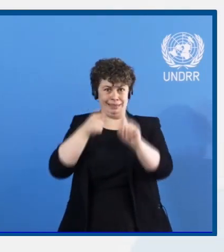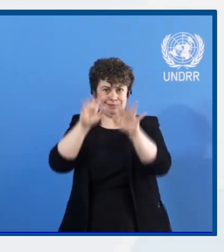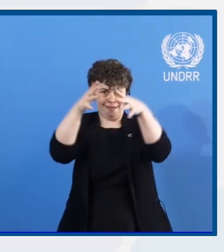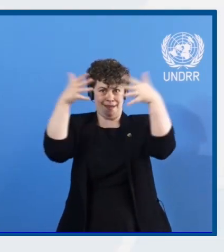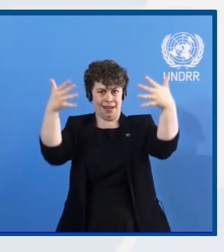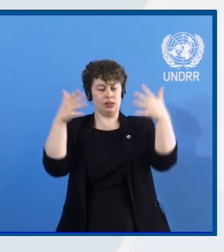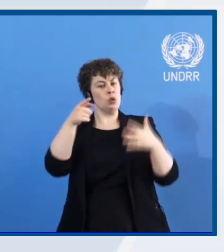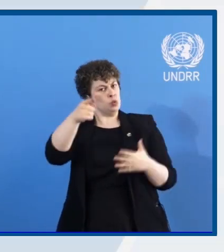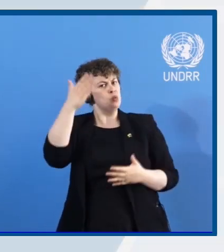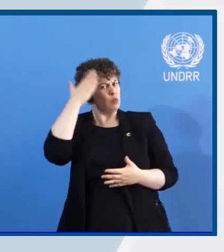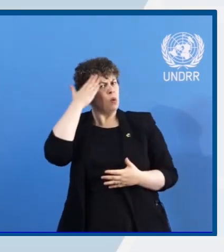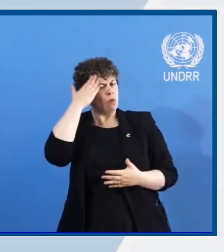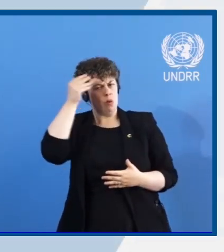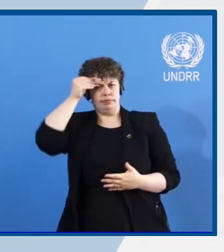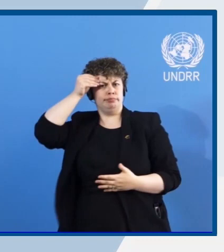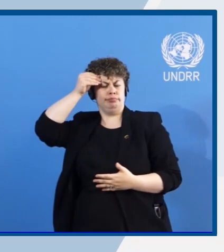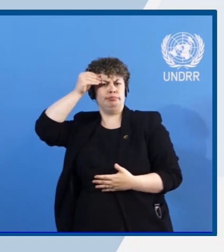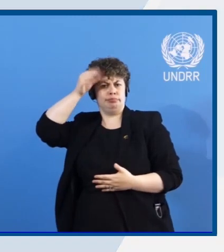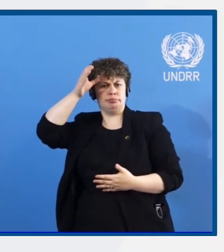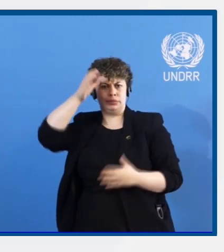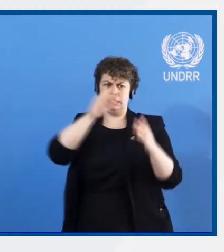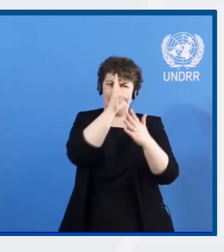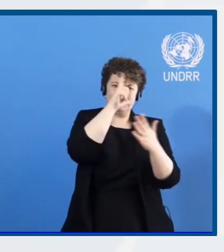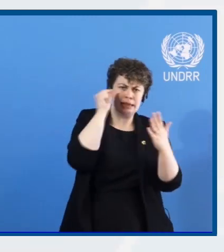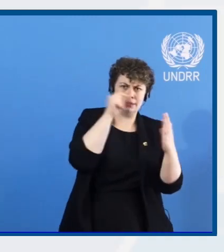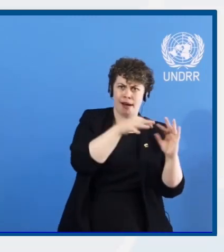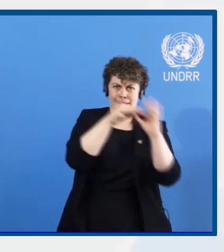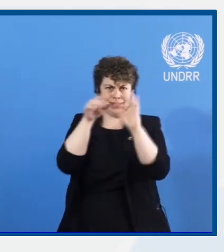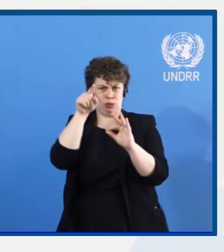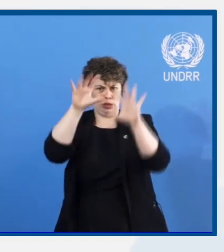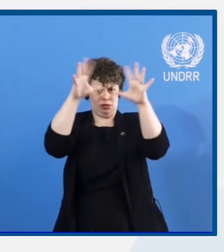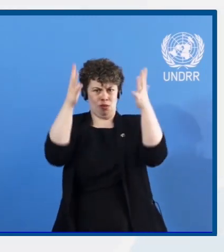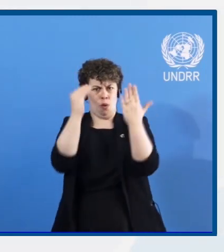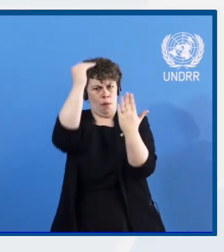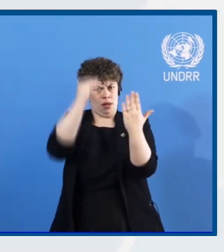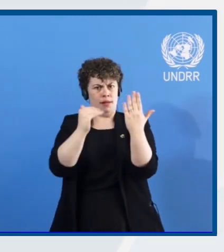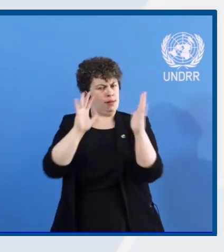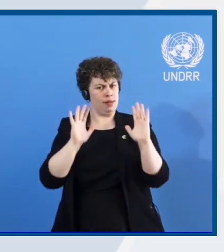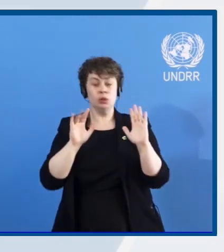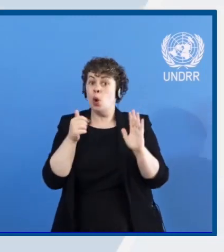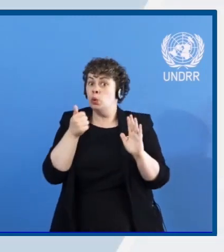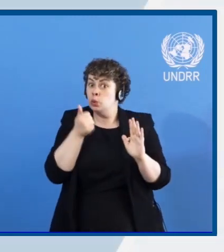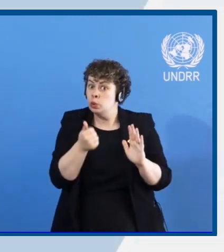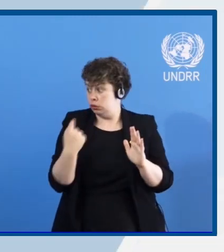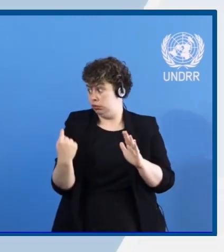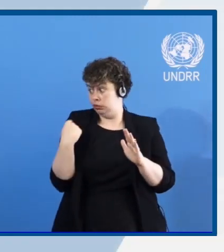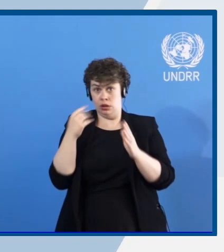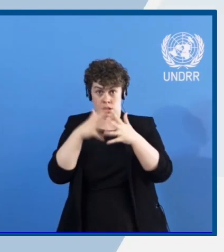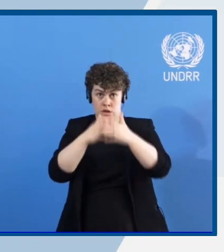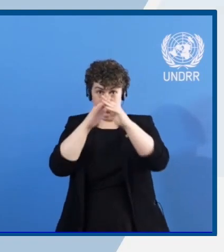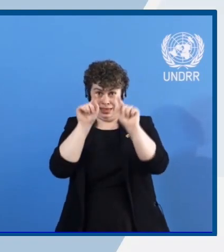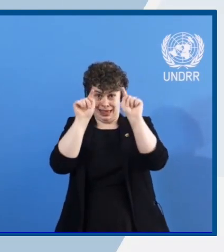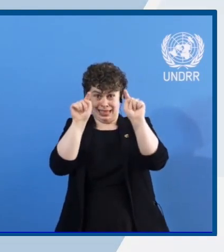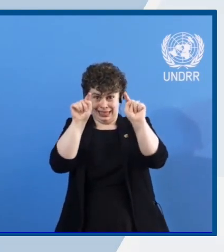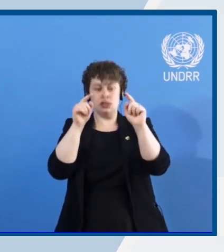speaking very well to this global goal on adaptation. So it's an excellent opportunity. We need